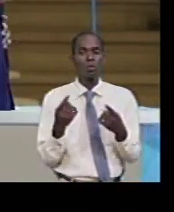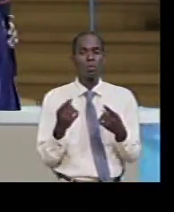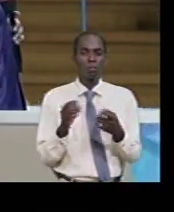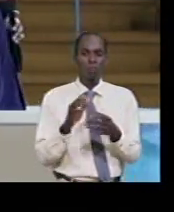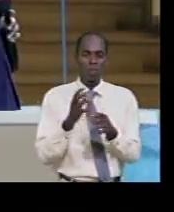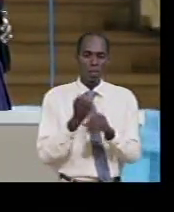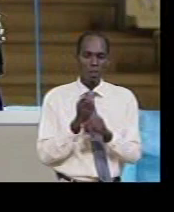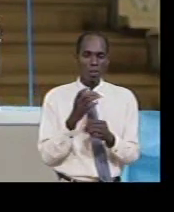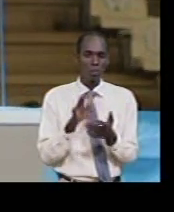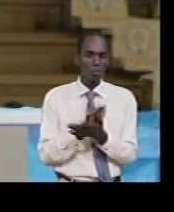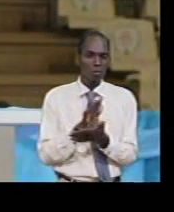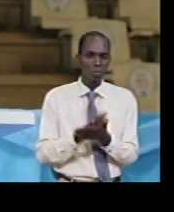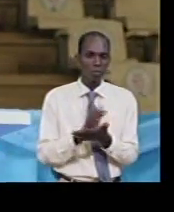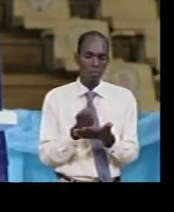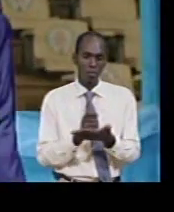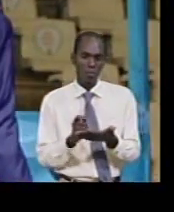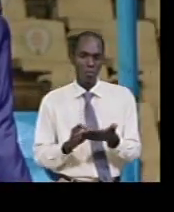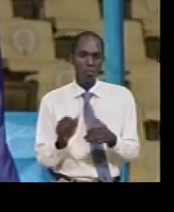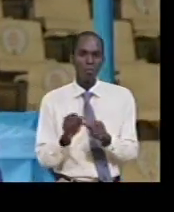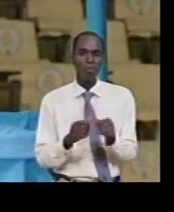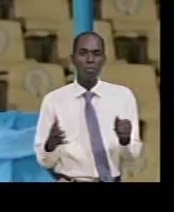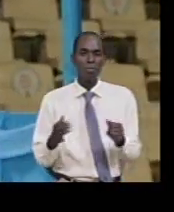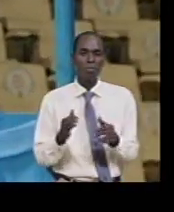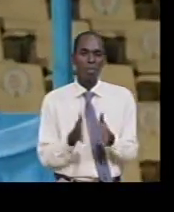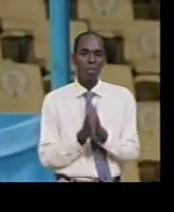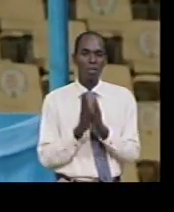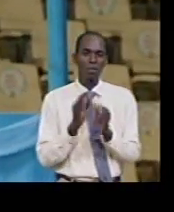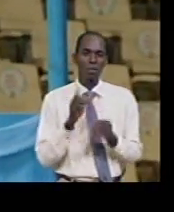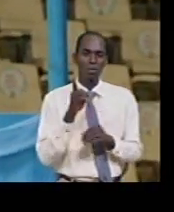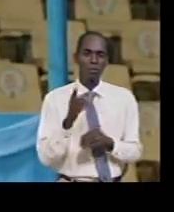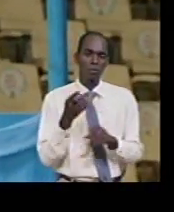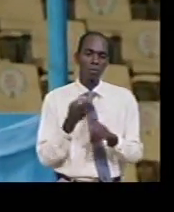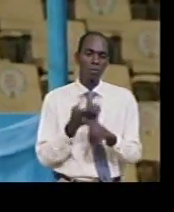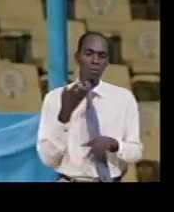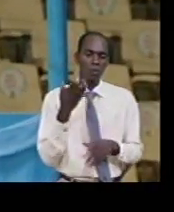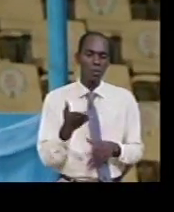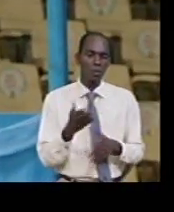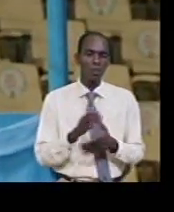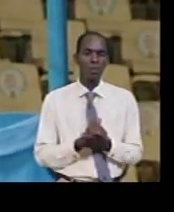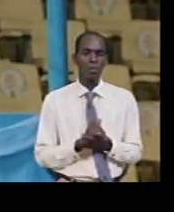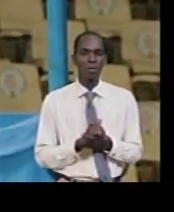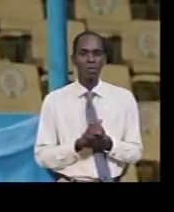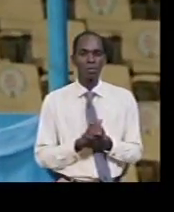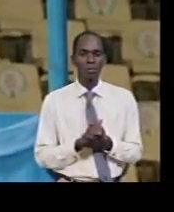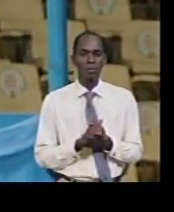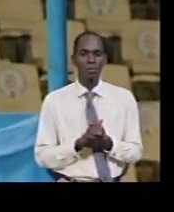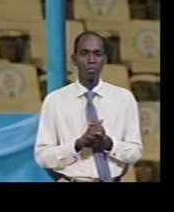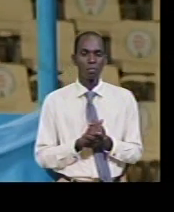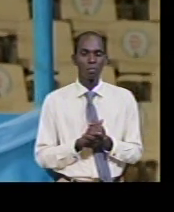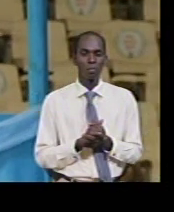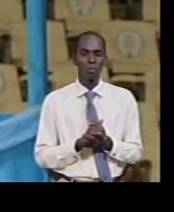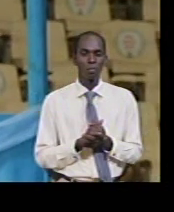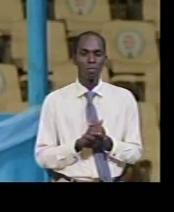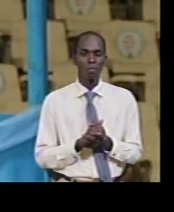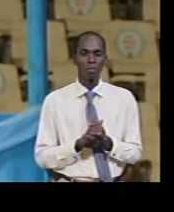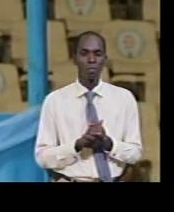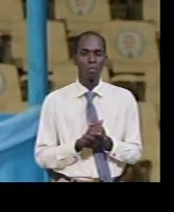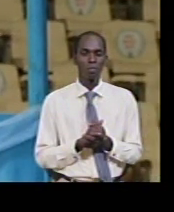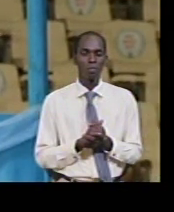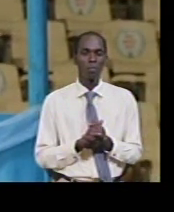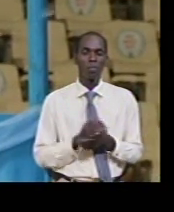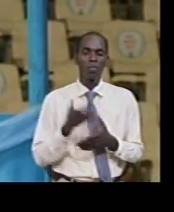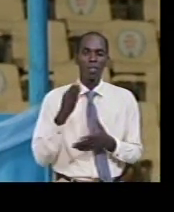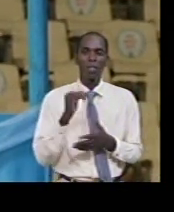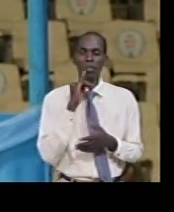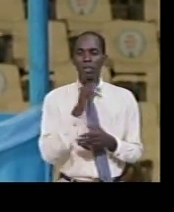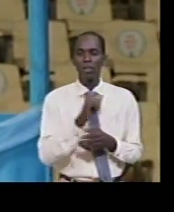There's a package for you you need to collect. A special package for you. You should collect from